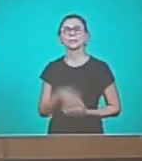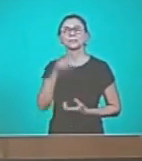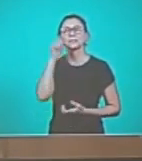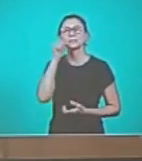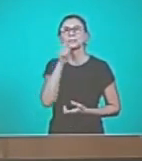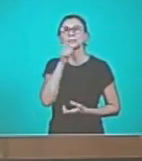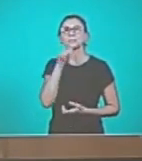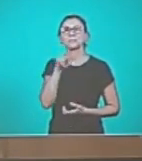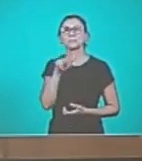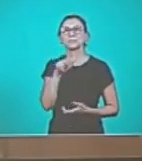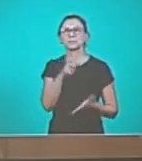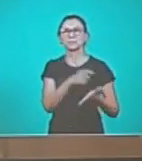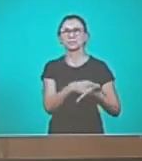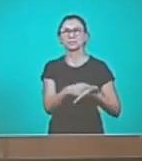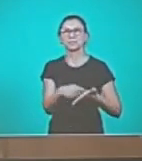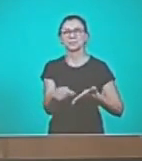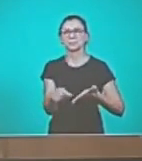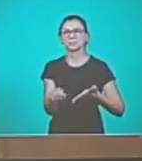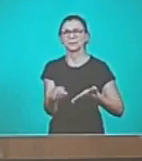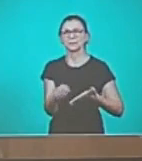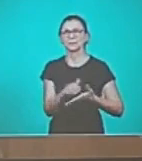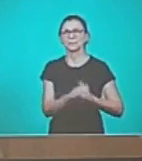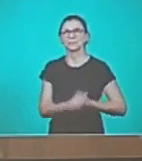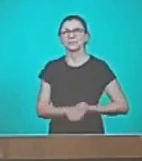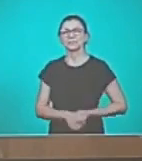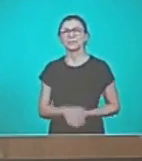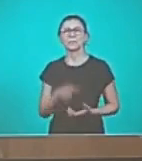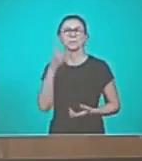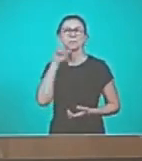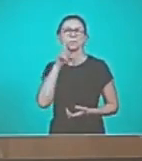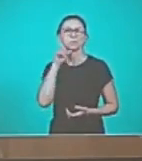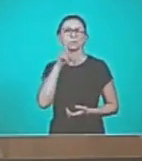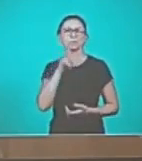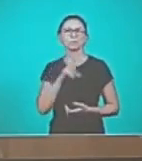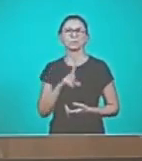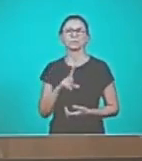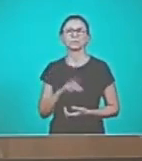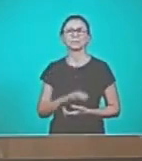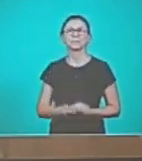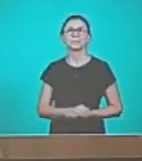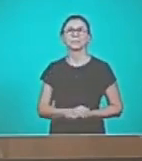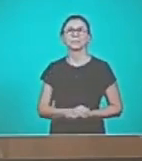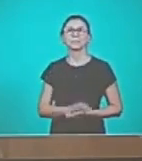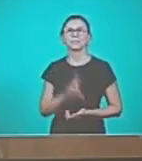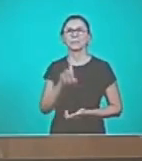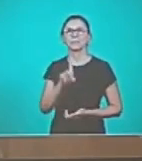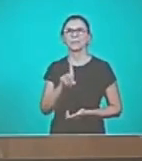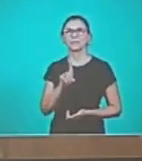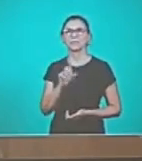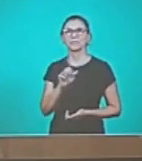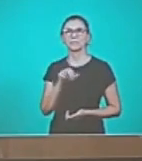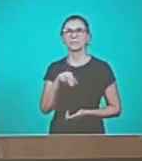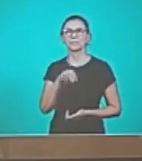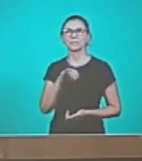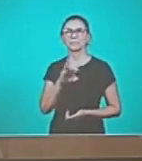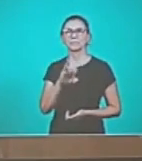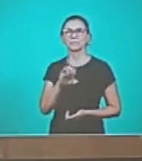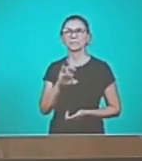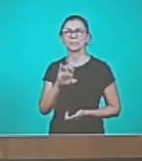We have someone that wrote here. I have a report from Chicago, from the United States. Our brother Daniel, an